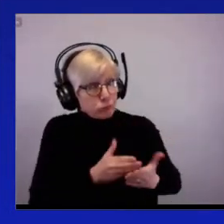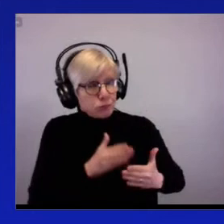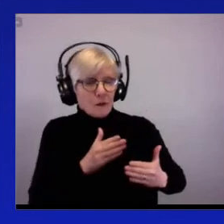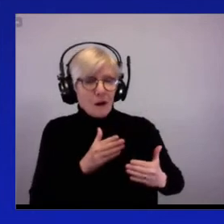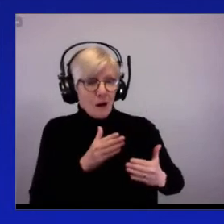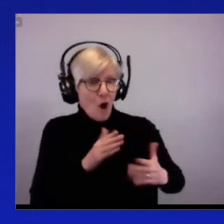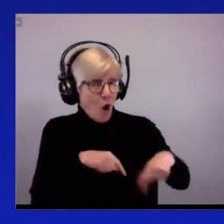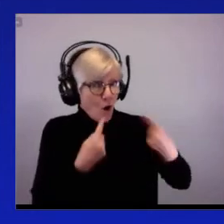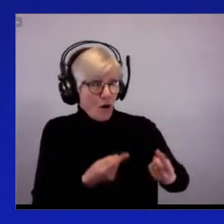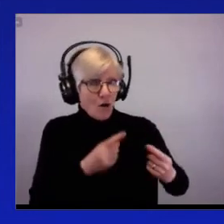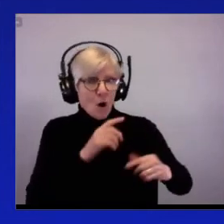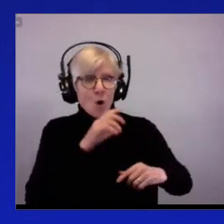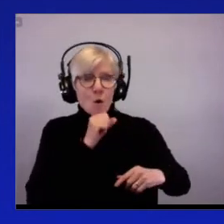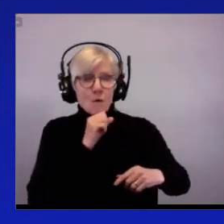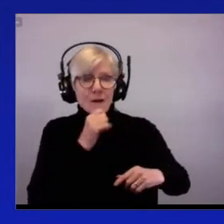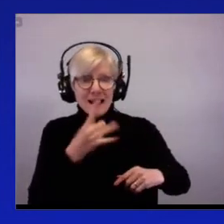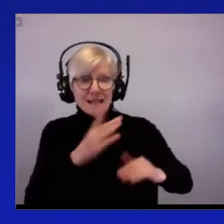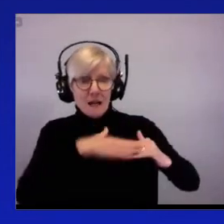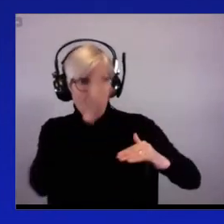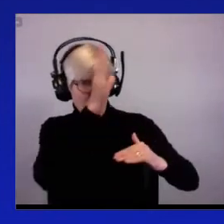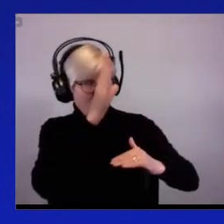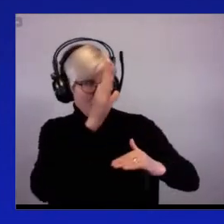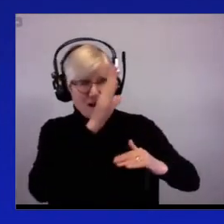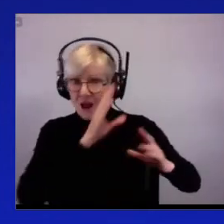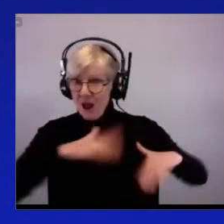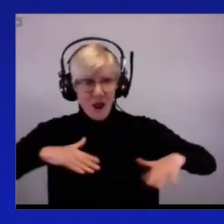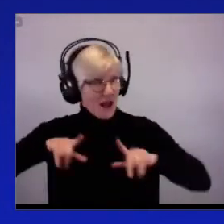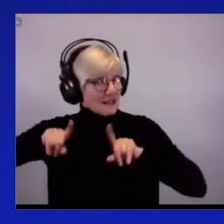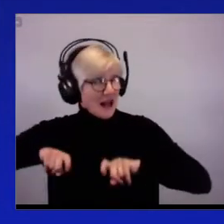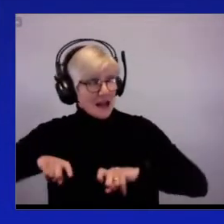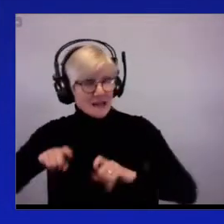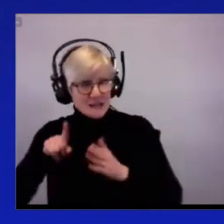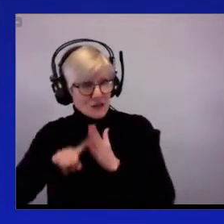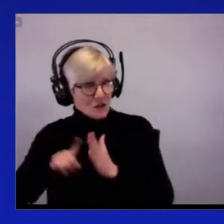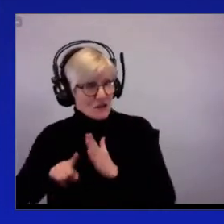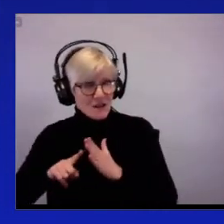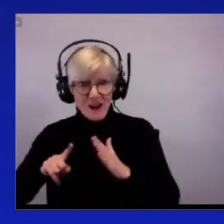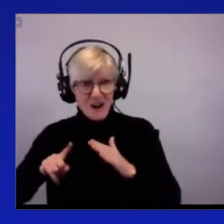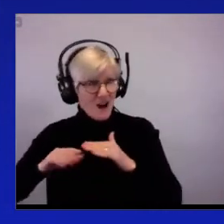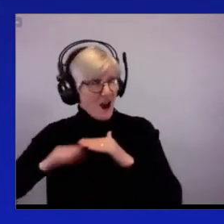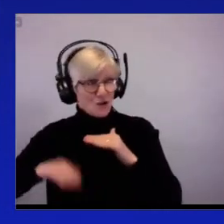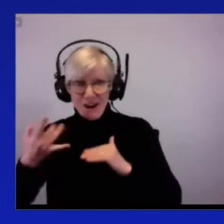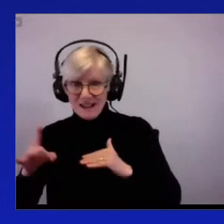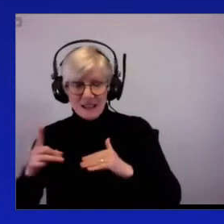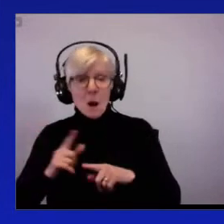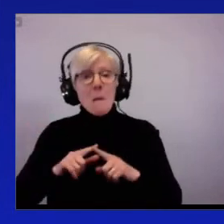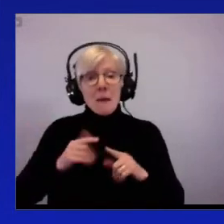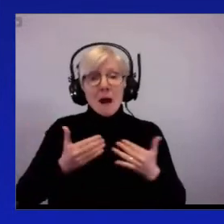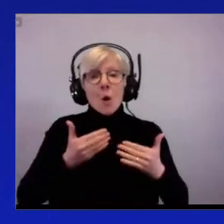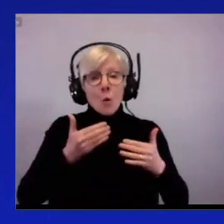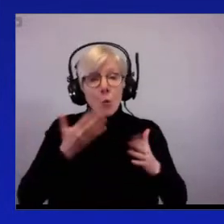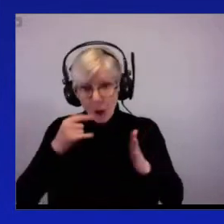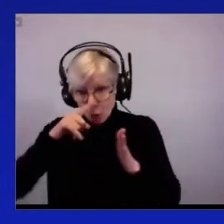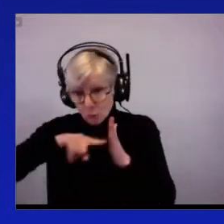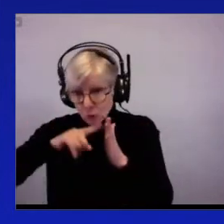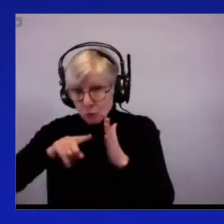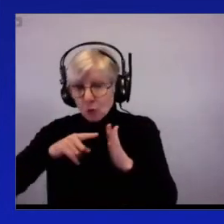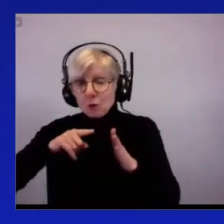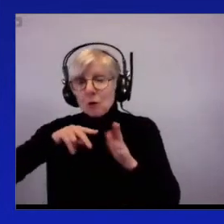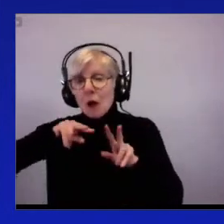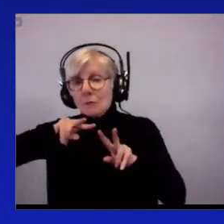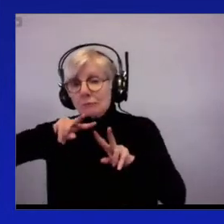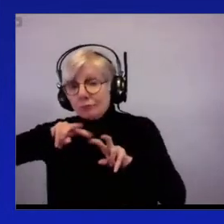I think the studies are starting to look now at children down to age 12. But at this point, that's